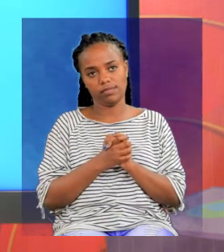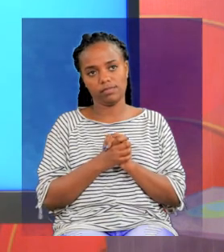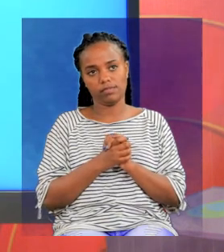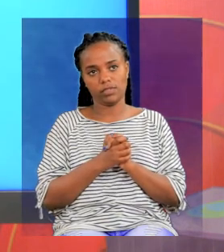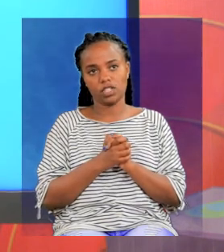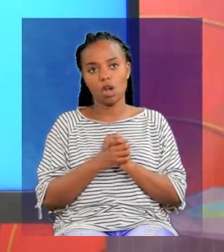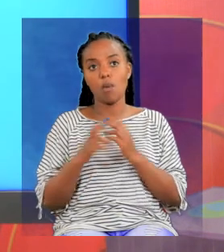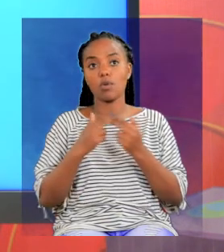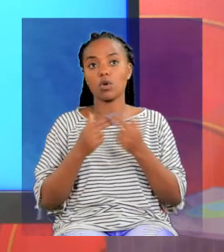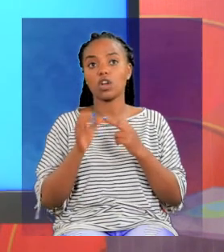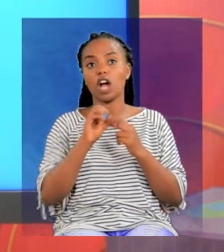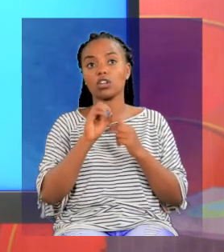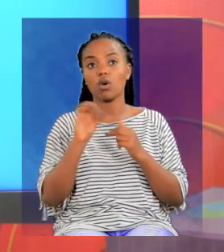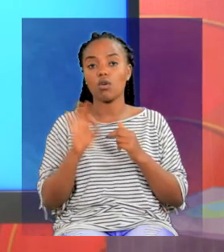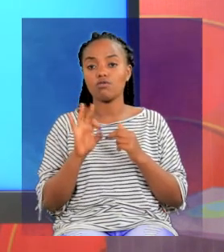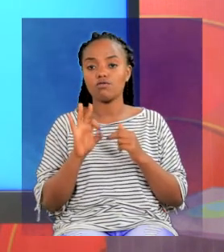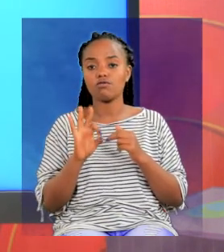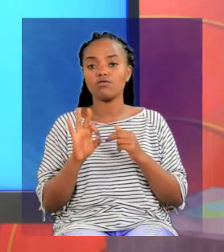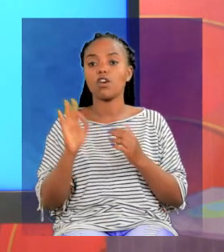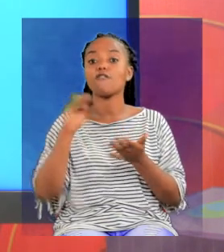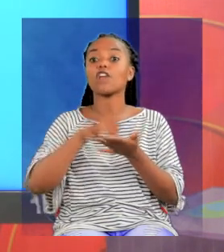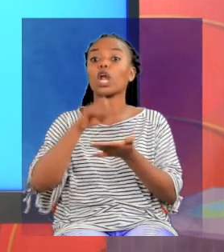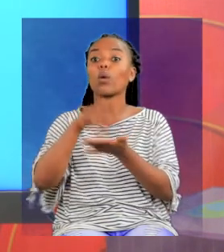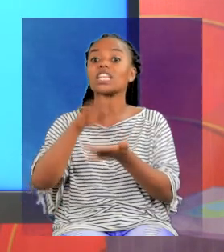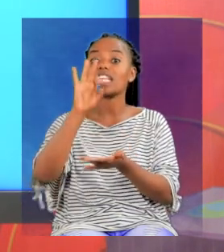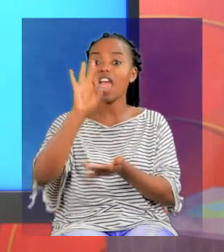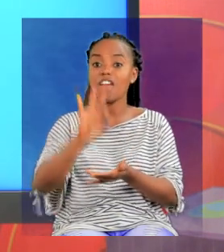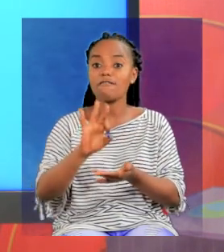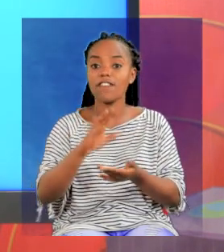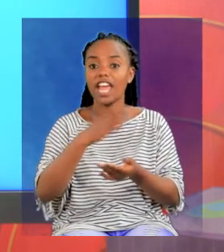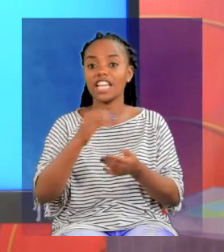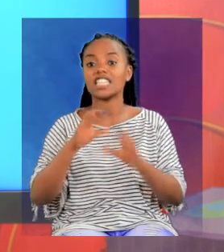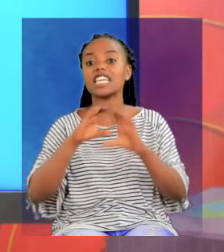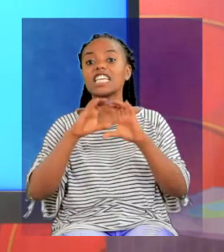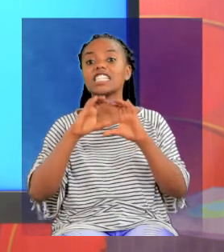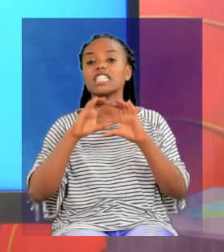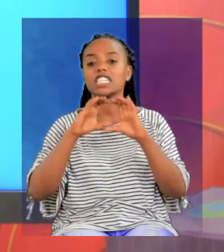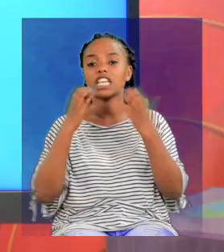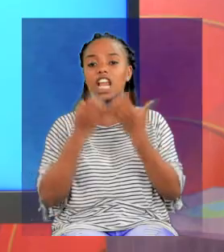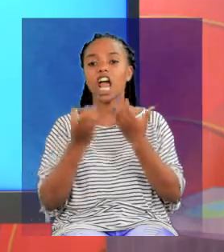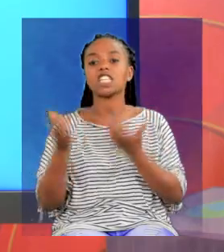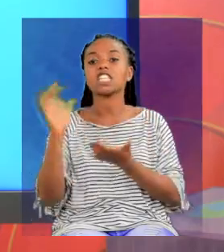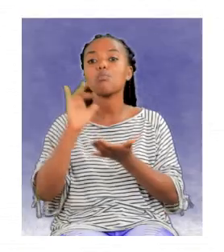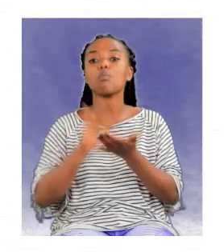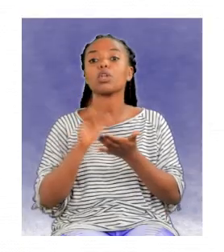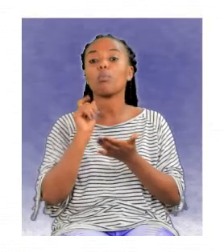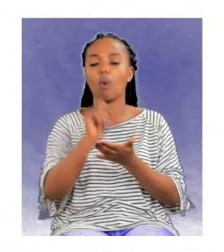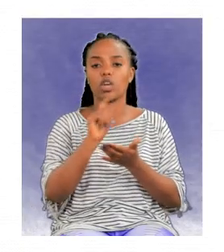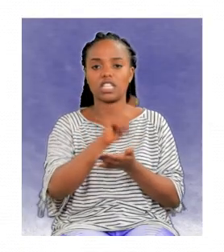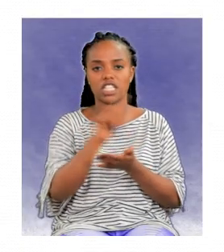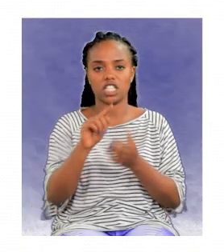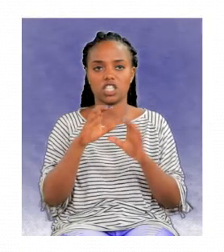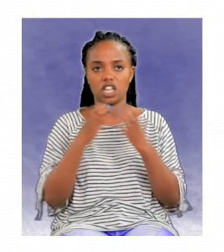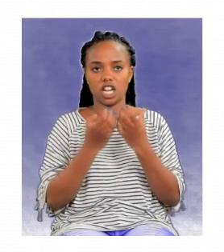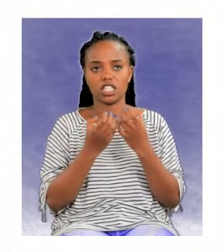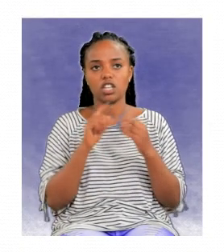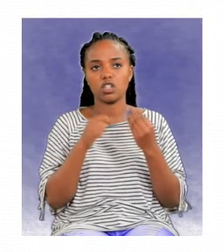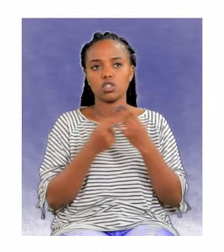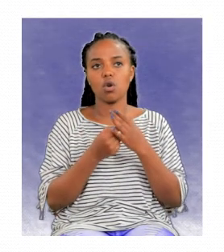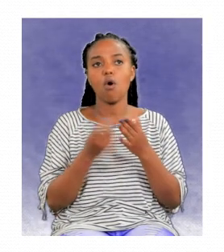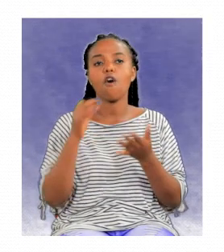the product of the frequency and the class midpoint of each class. So,